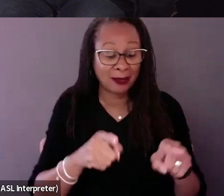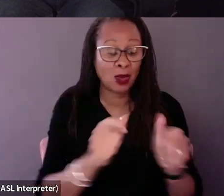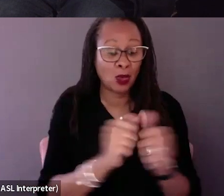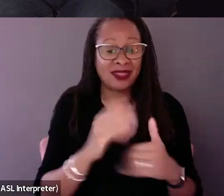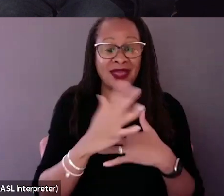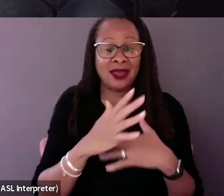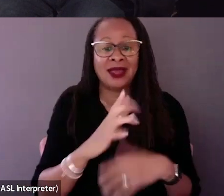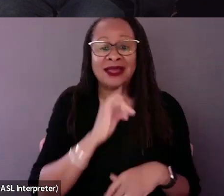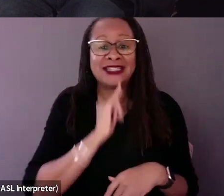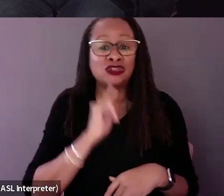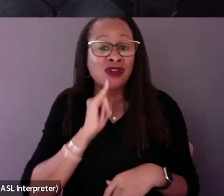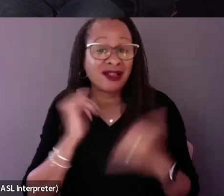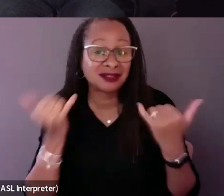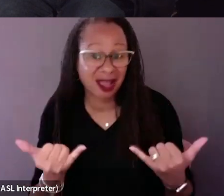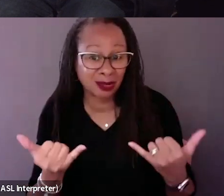Israel.